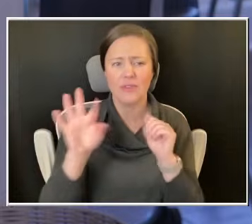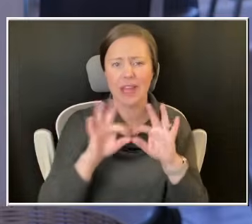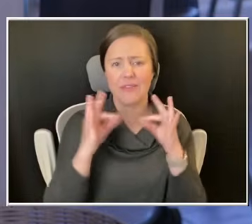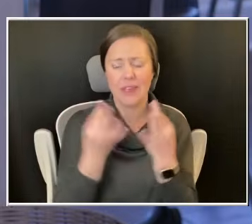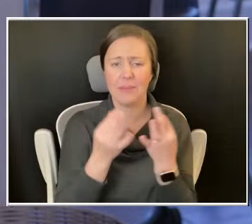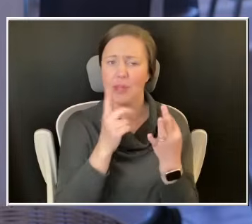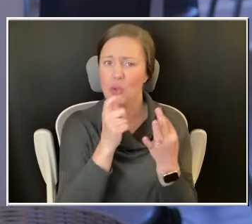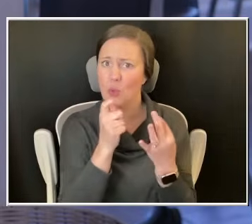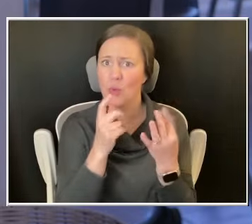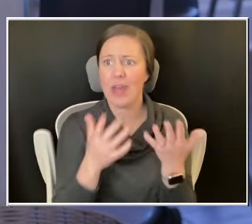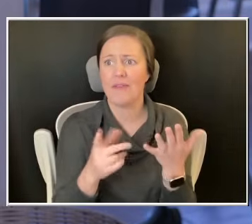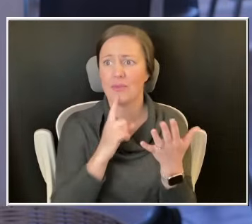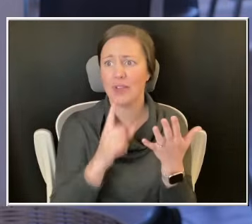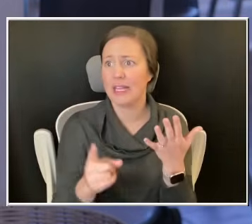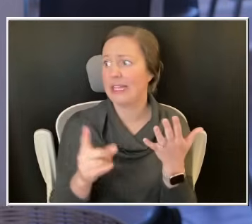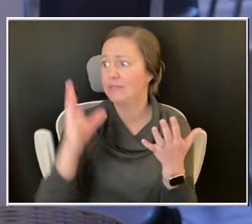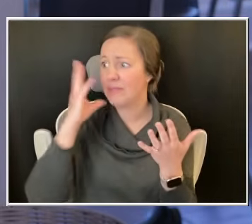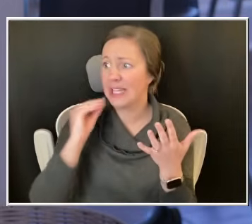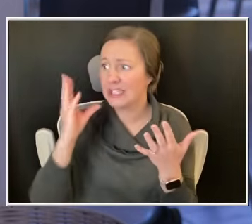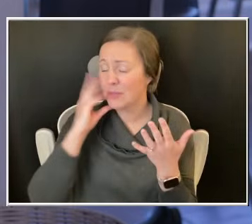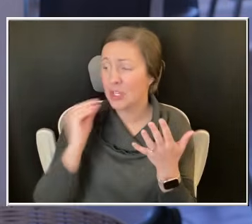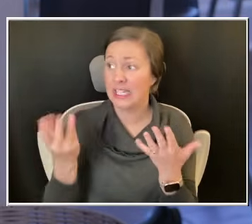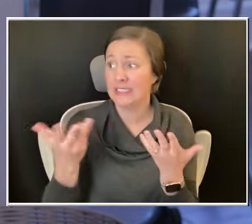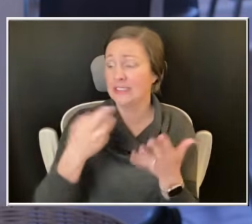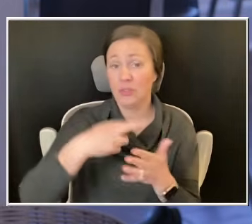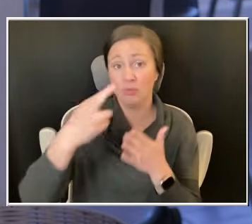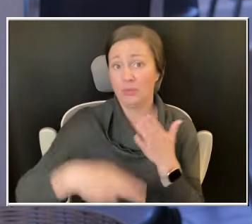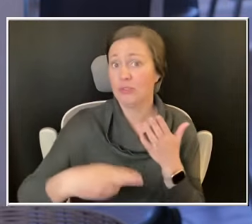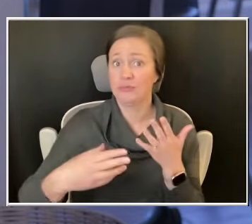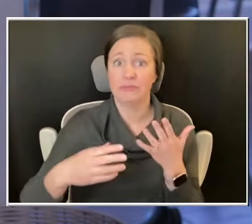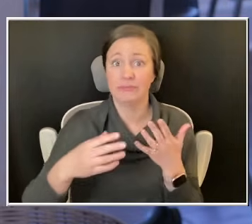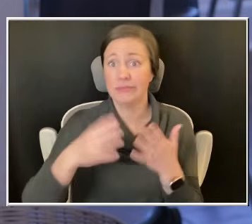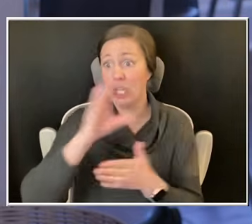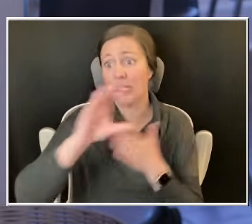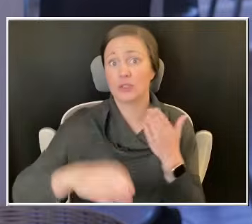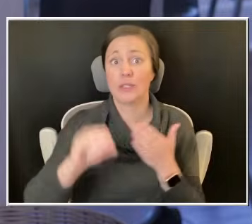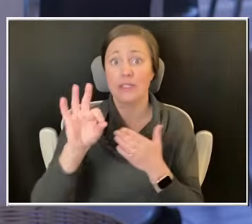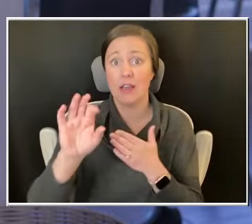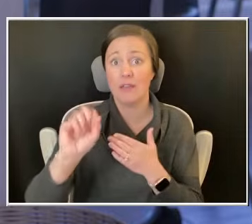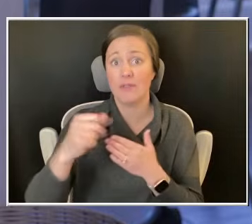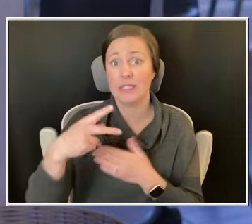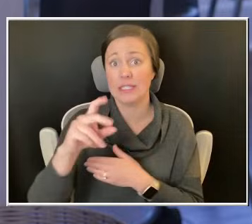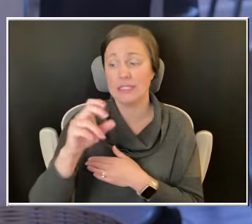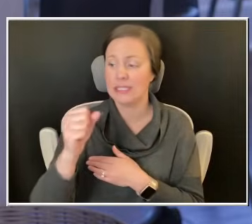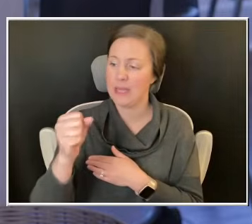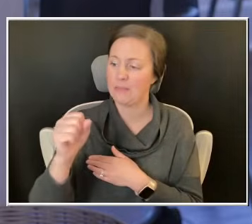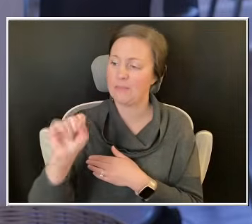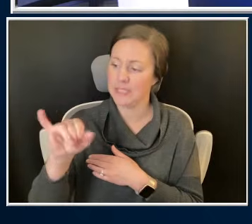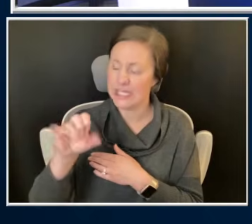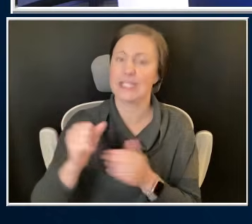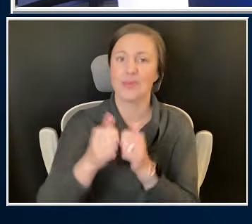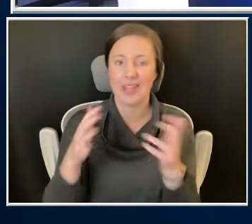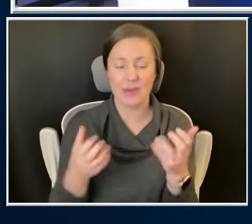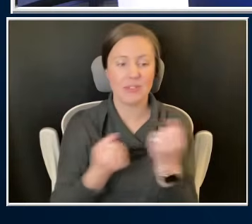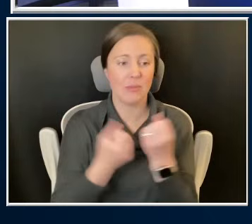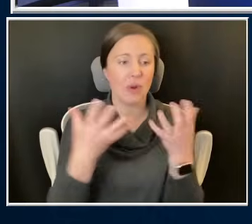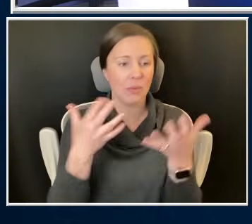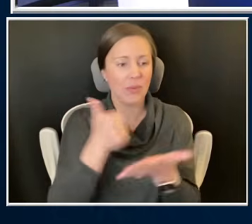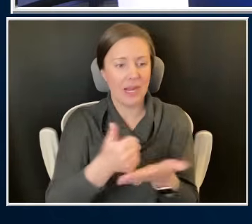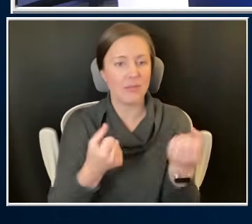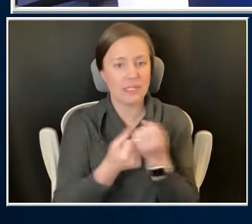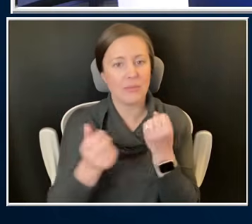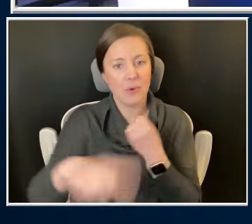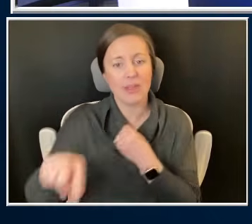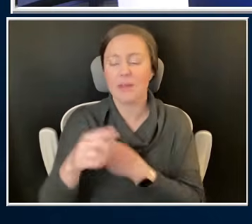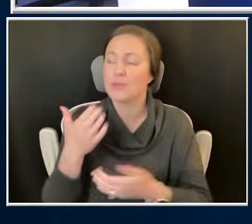and the repercussions of sepsis who don't have that support. We want to help support them. Well, thank you for